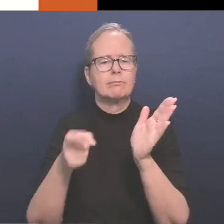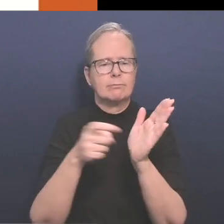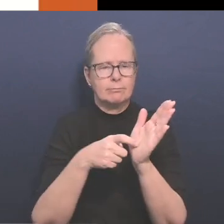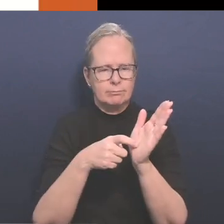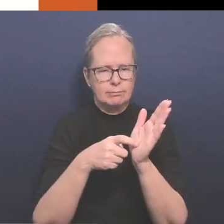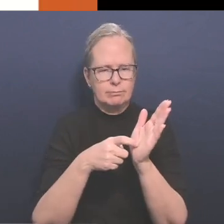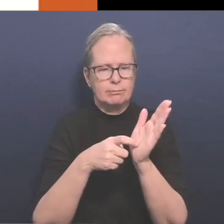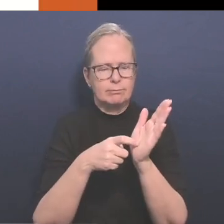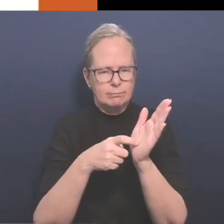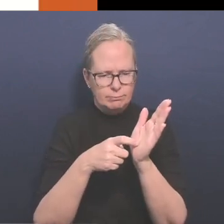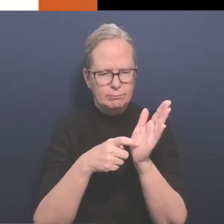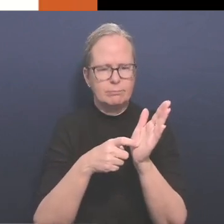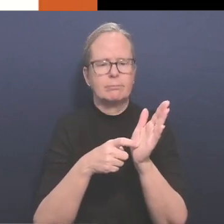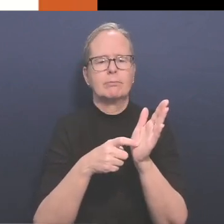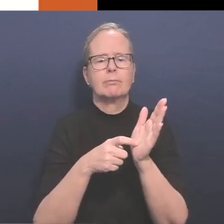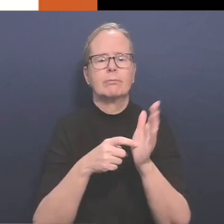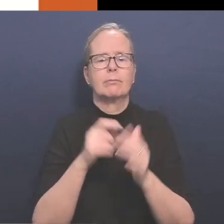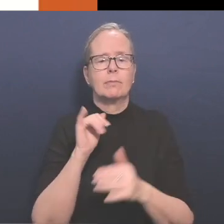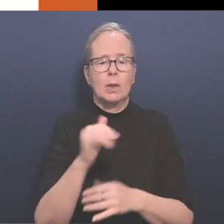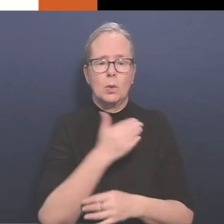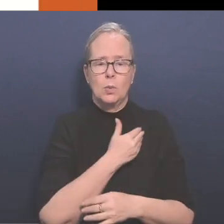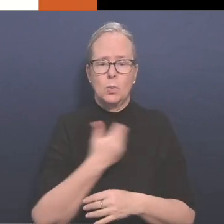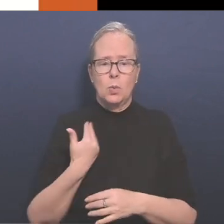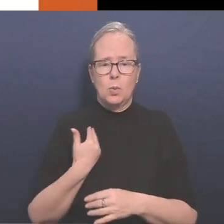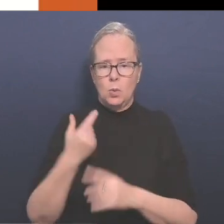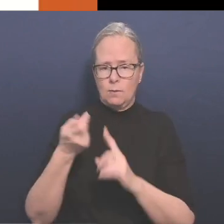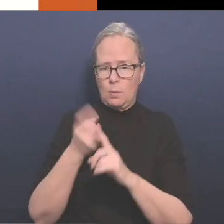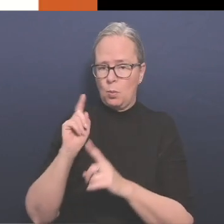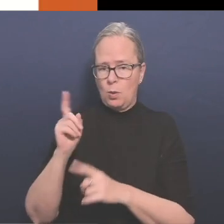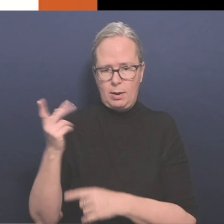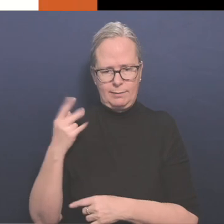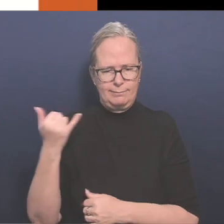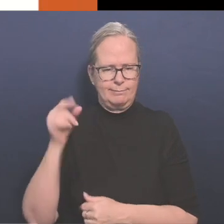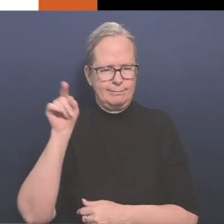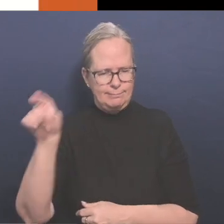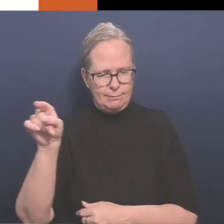in the community on this territory.